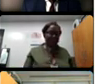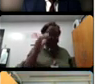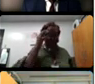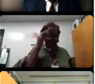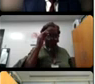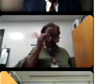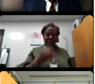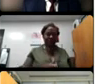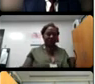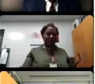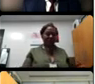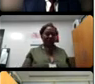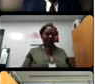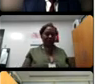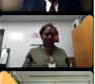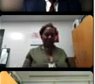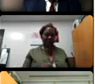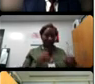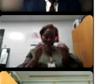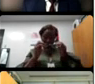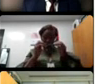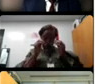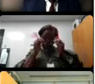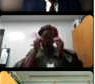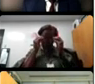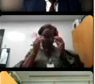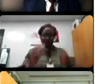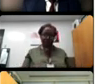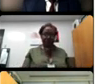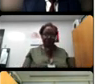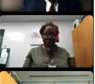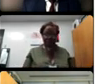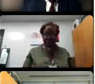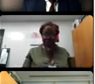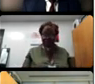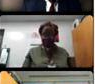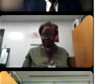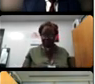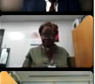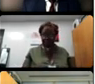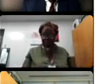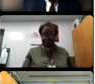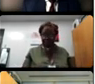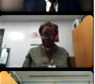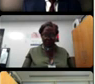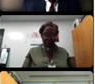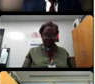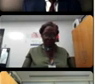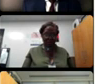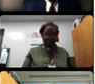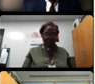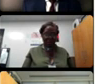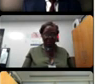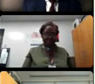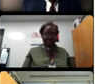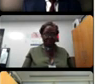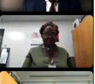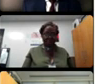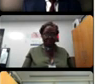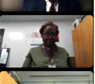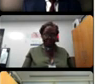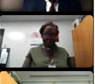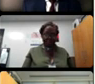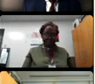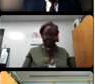Great, thank you, Eli and Chancellor, on that. Chancellor, we're also just getting questions for students that do test positive and